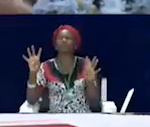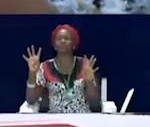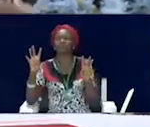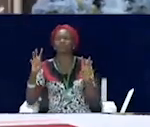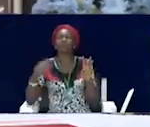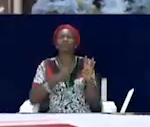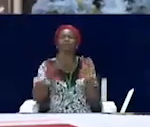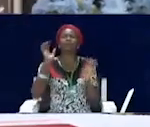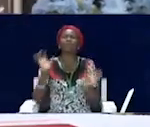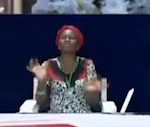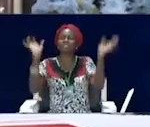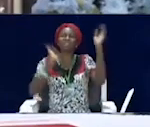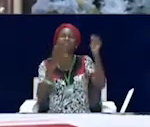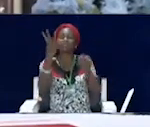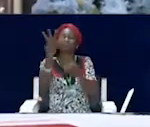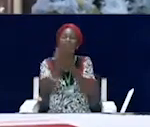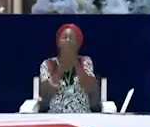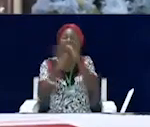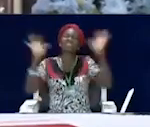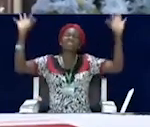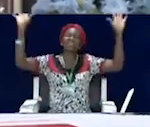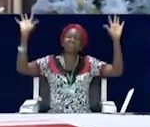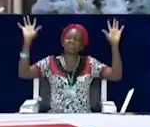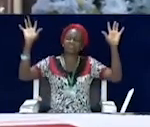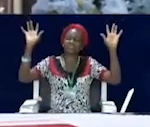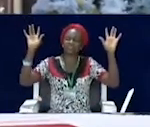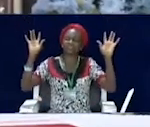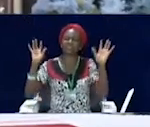We will raise our four hands.